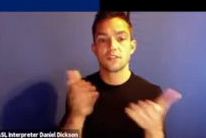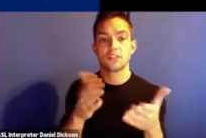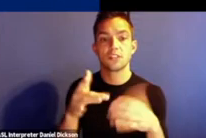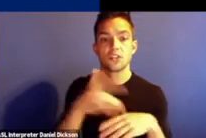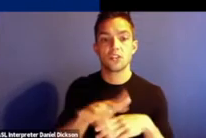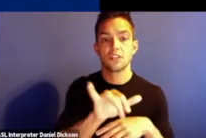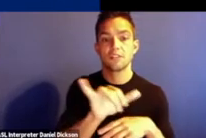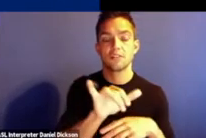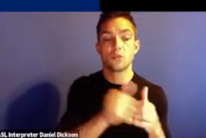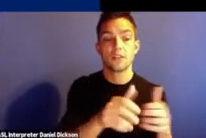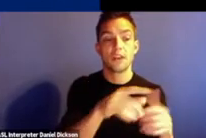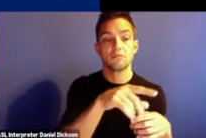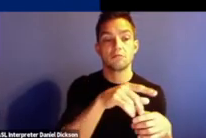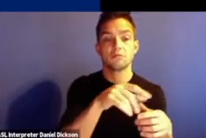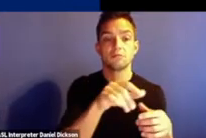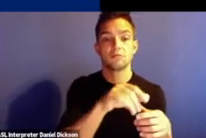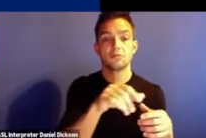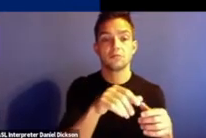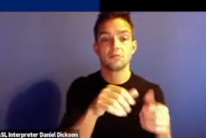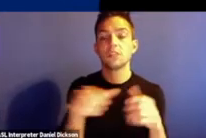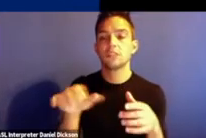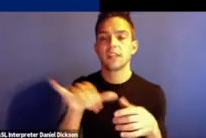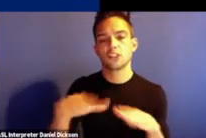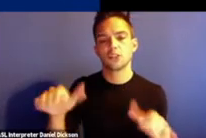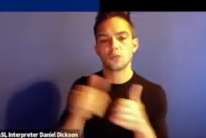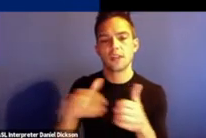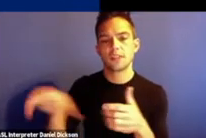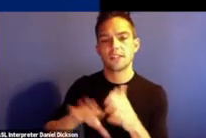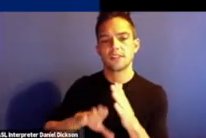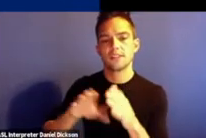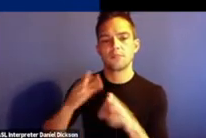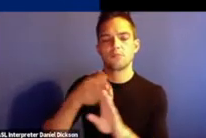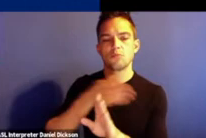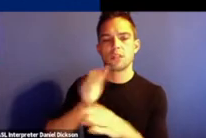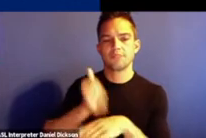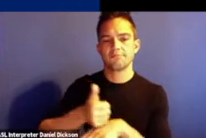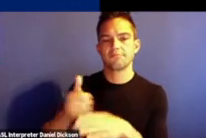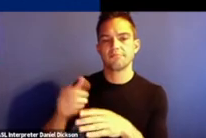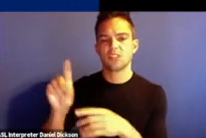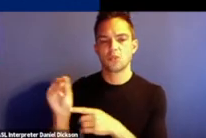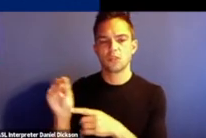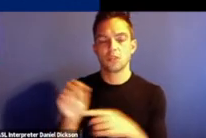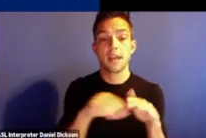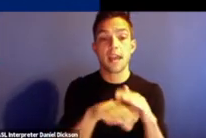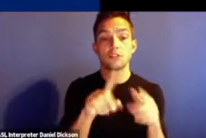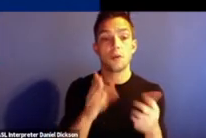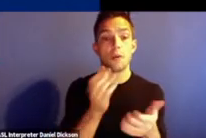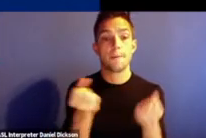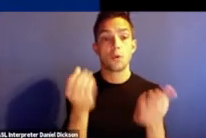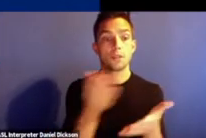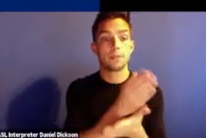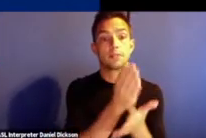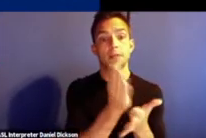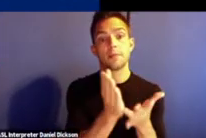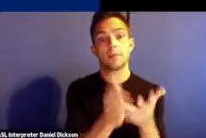without these coexisting developmental disorders. For these children, access to a multidisciplinary team,